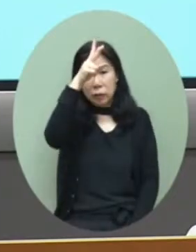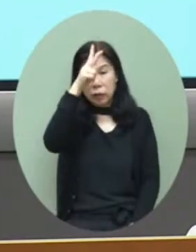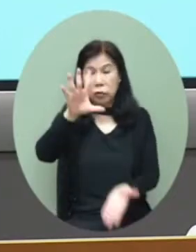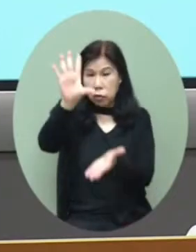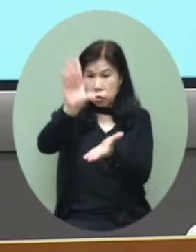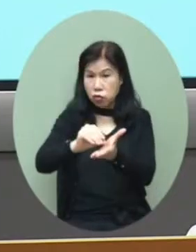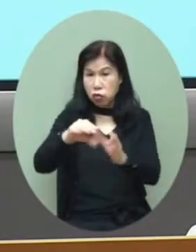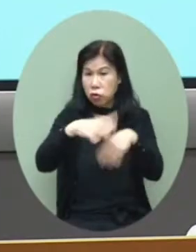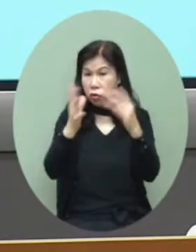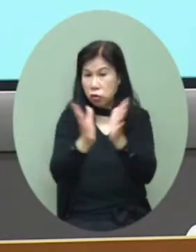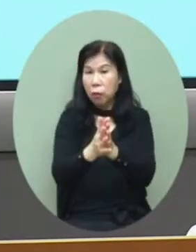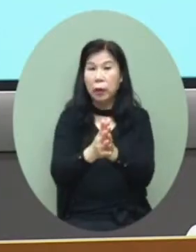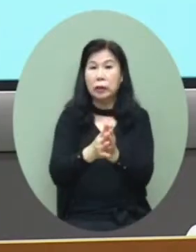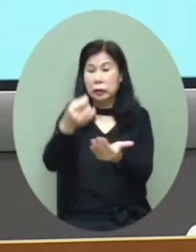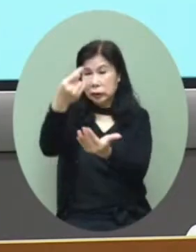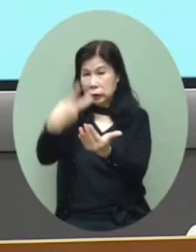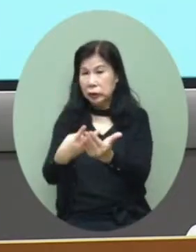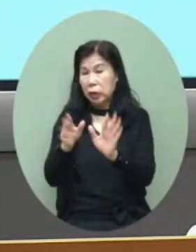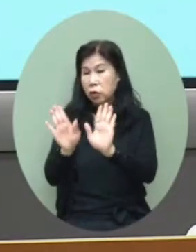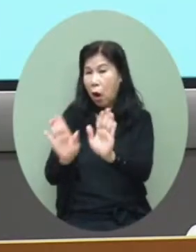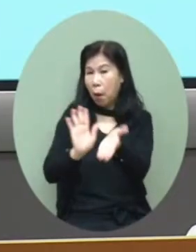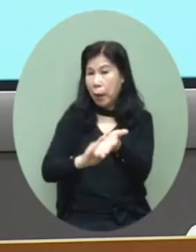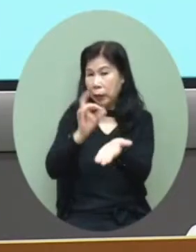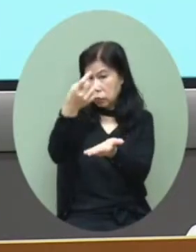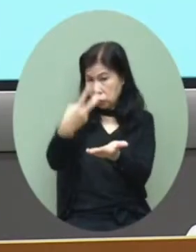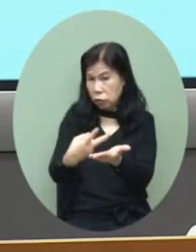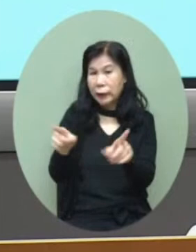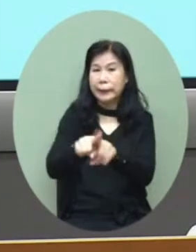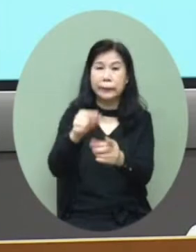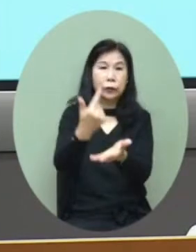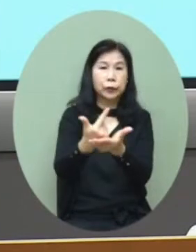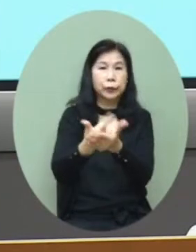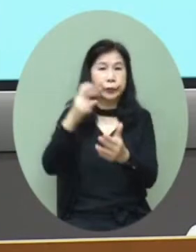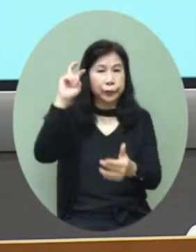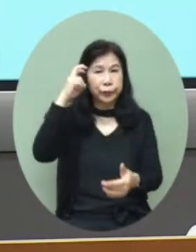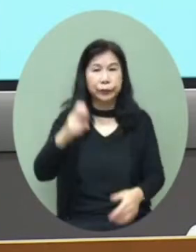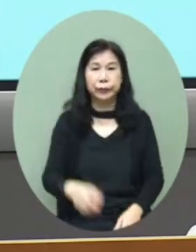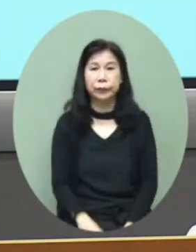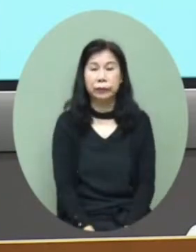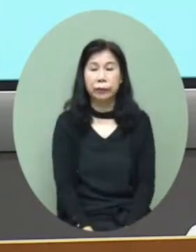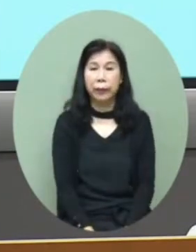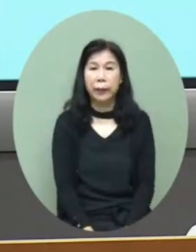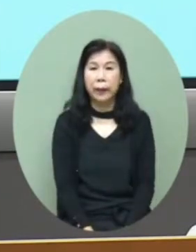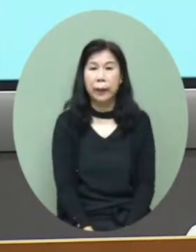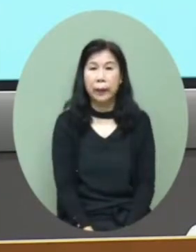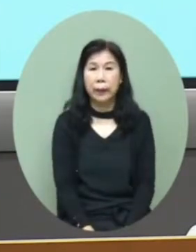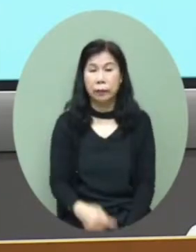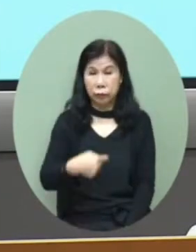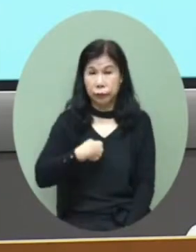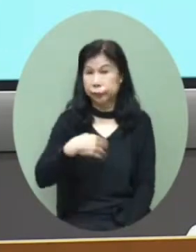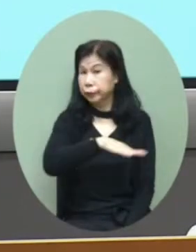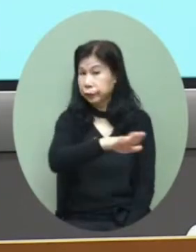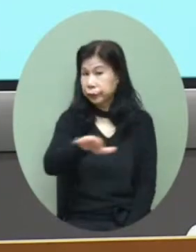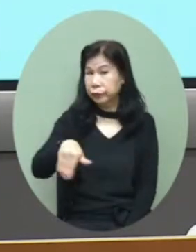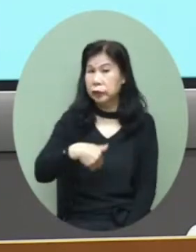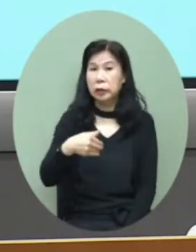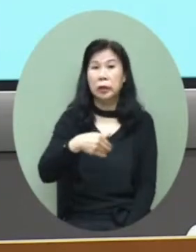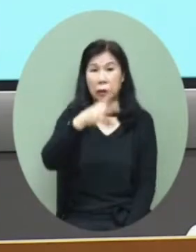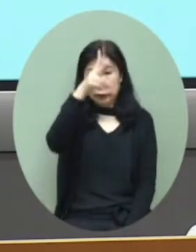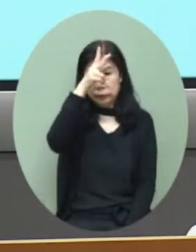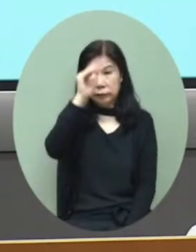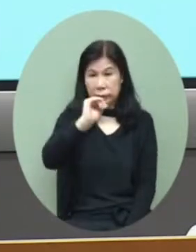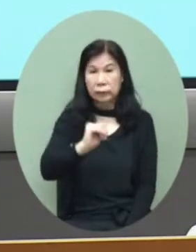anti-epidemic measures. That is, we will control the best we